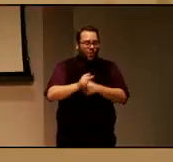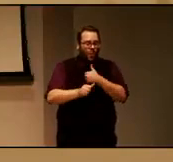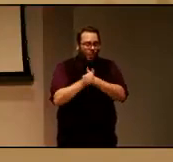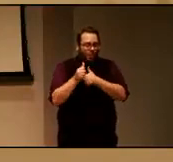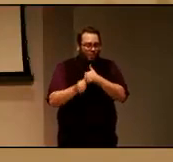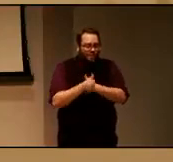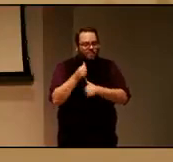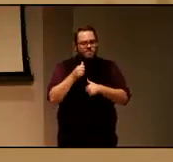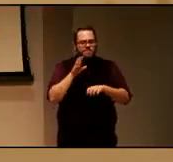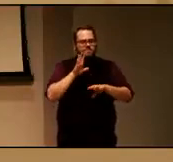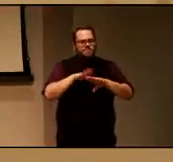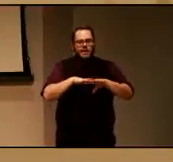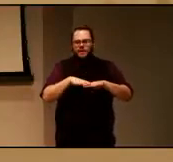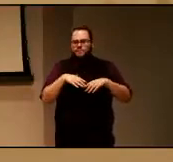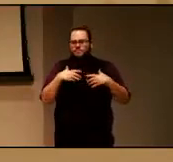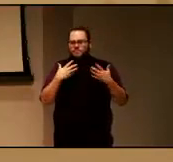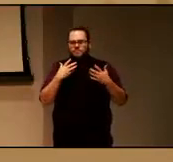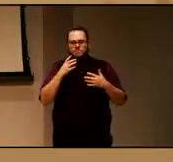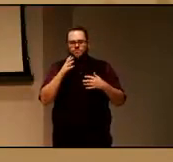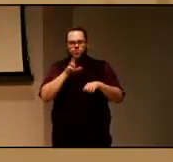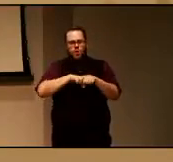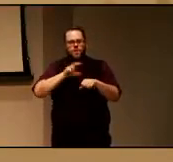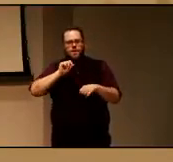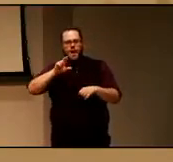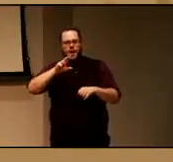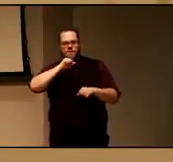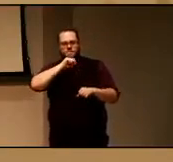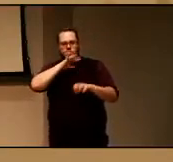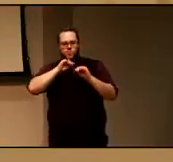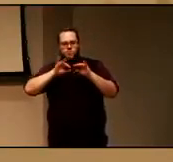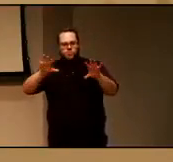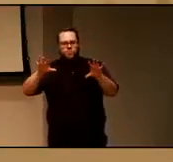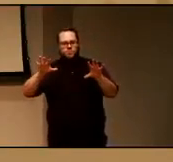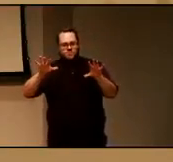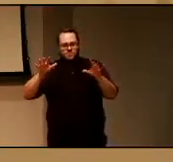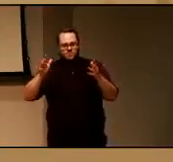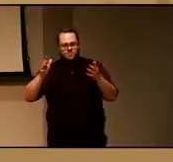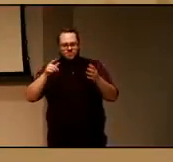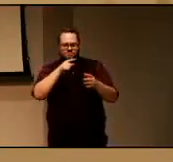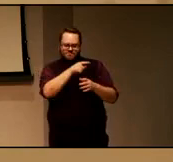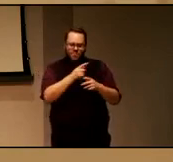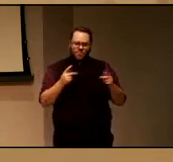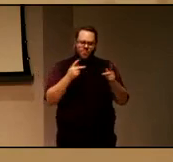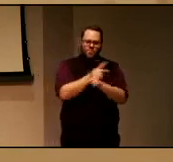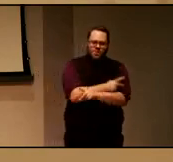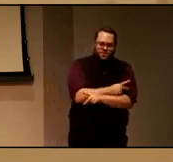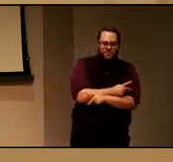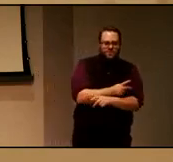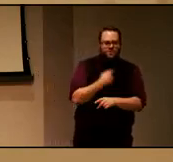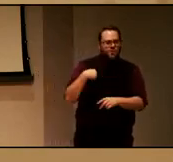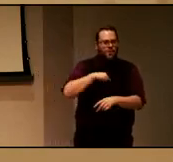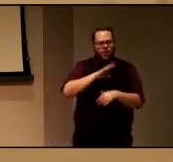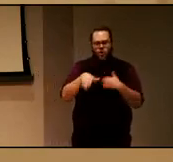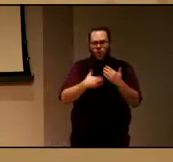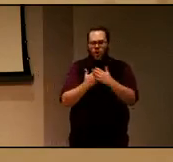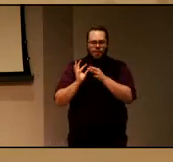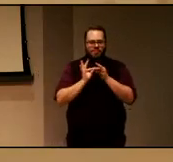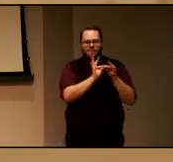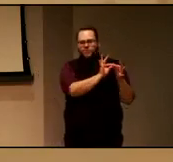than just air pollution from burning of fossil fuels. And we're all interconnected in